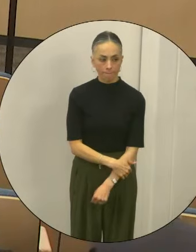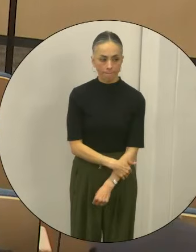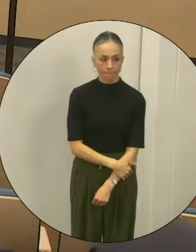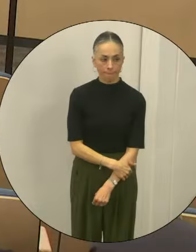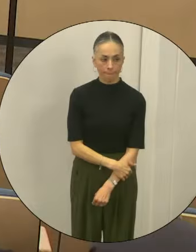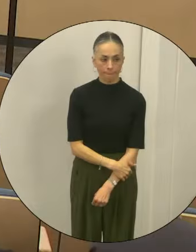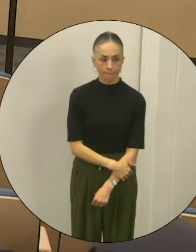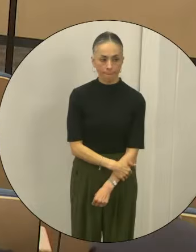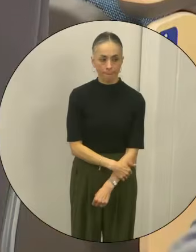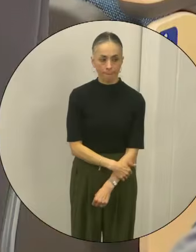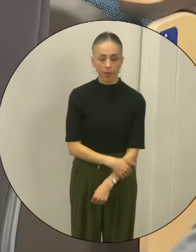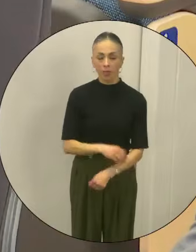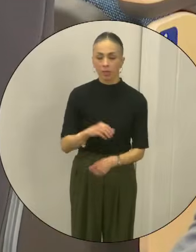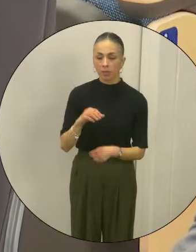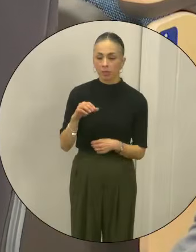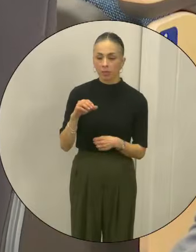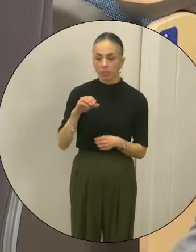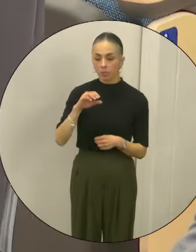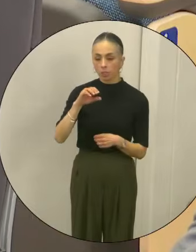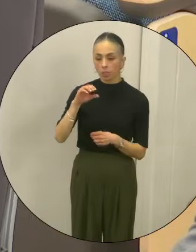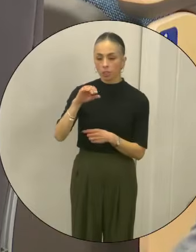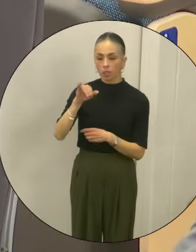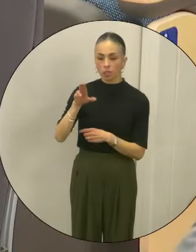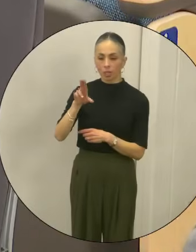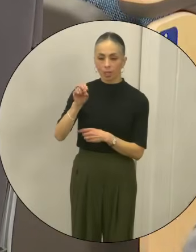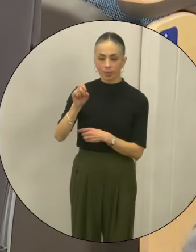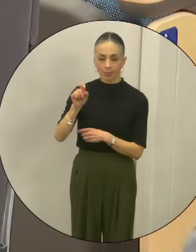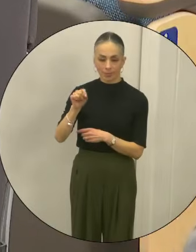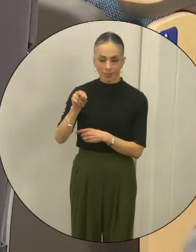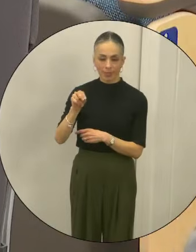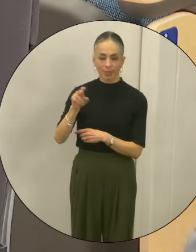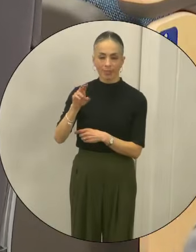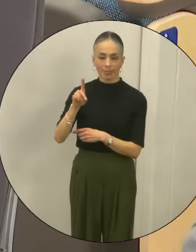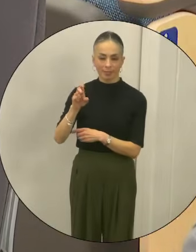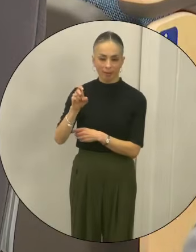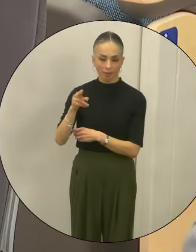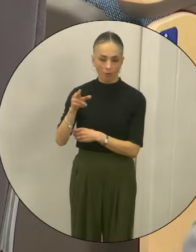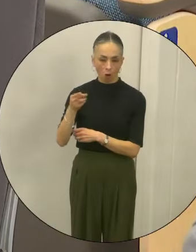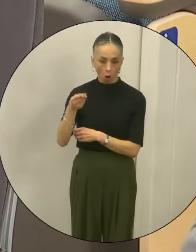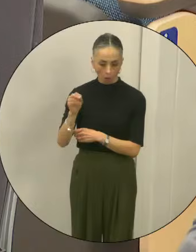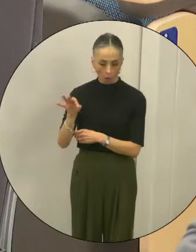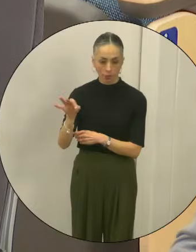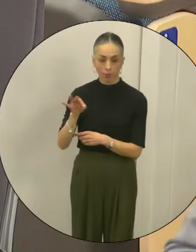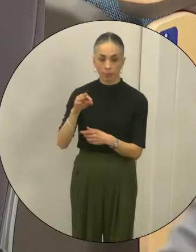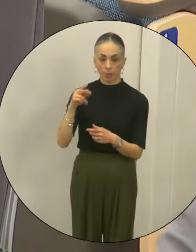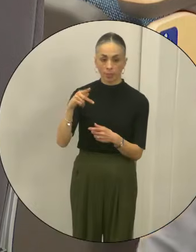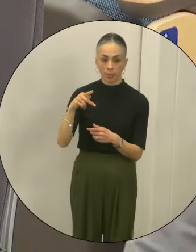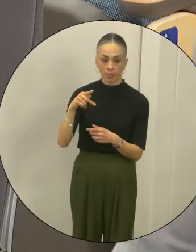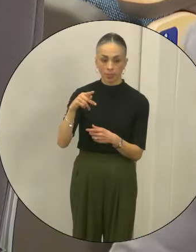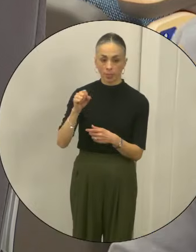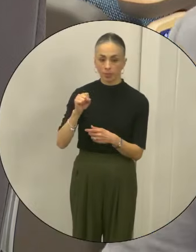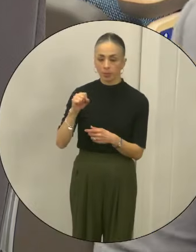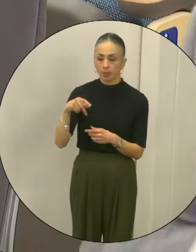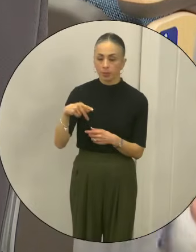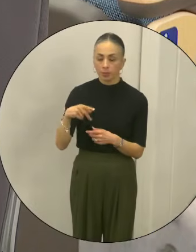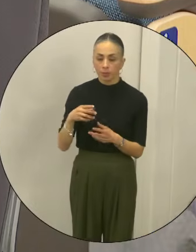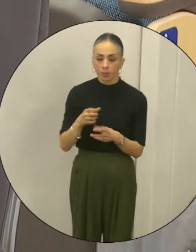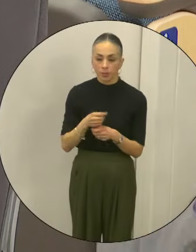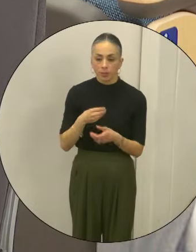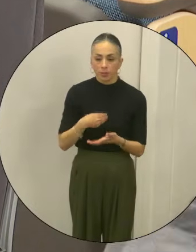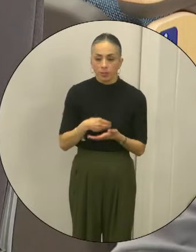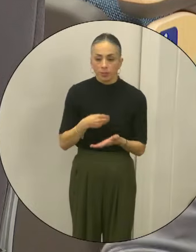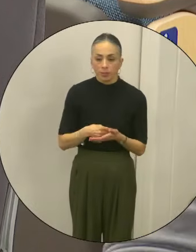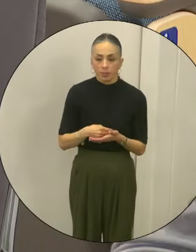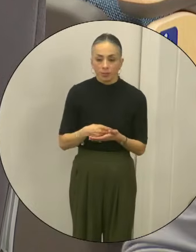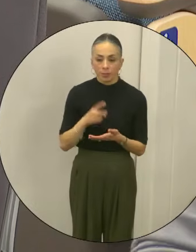Justin DeHoff, CFO for the record. Currently under the PCFP, we receive funding for pre-K.